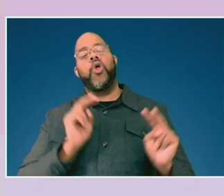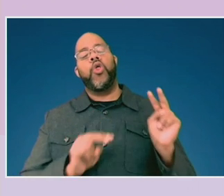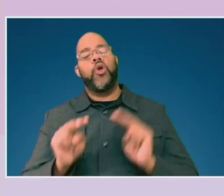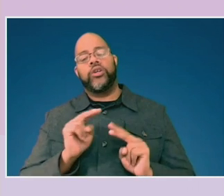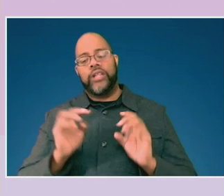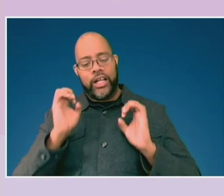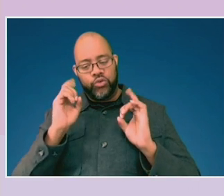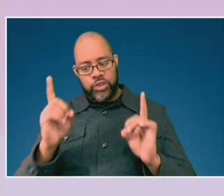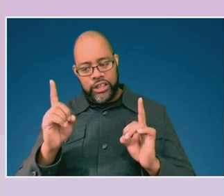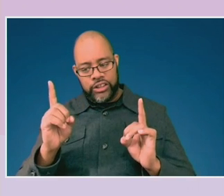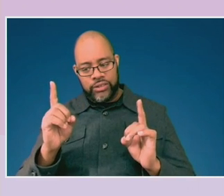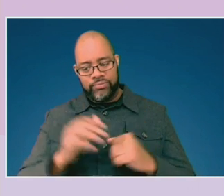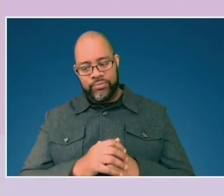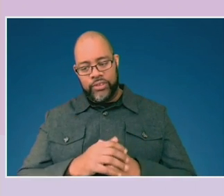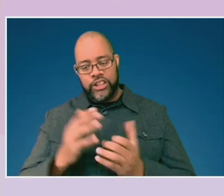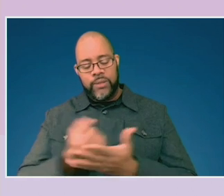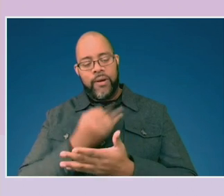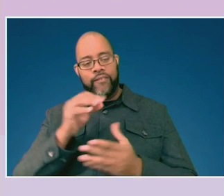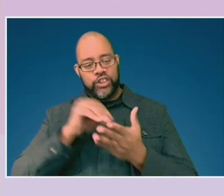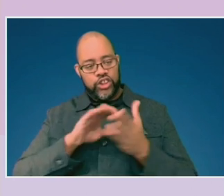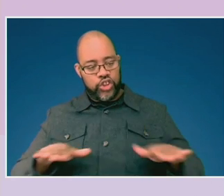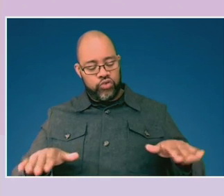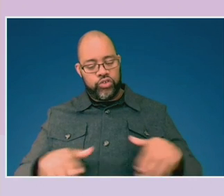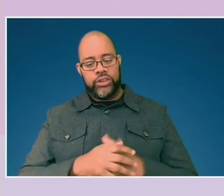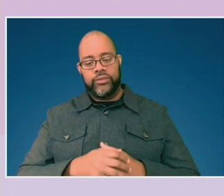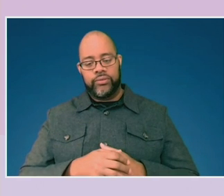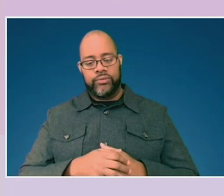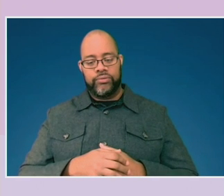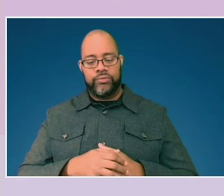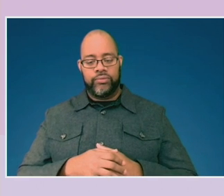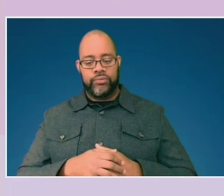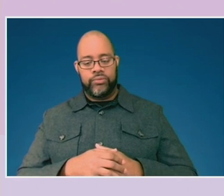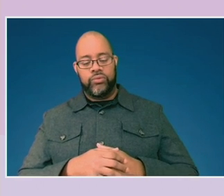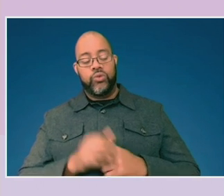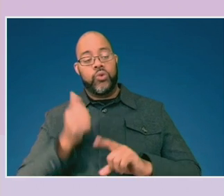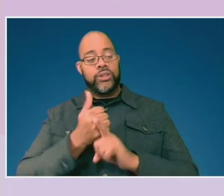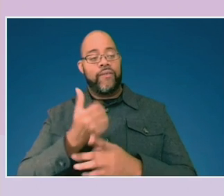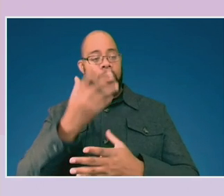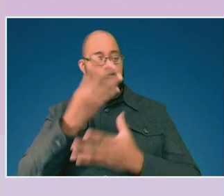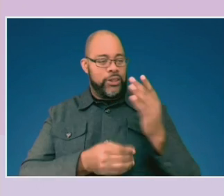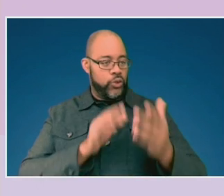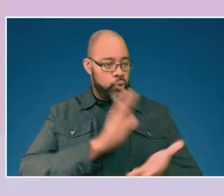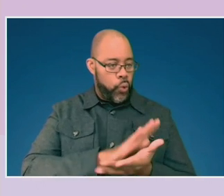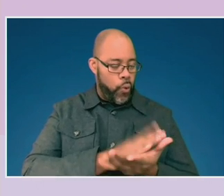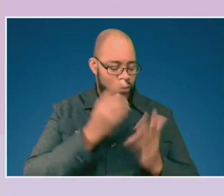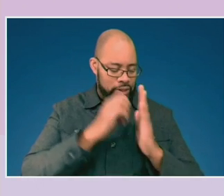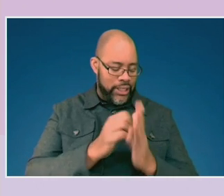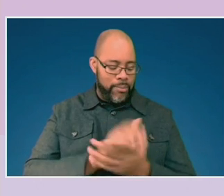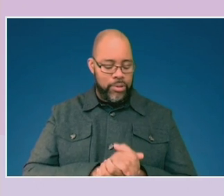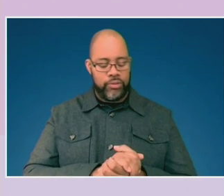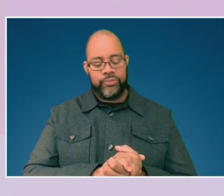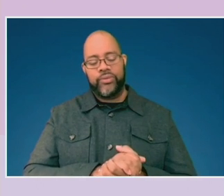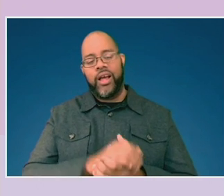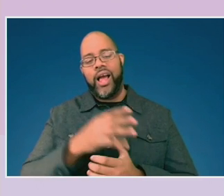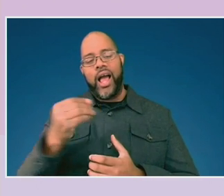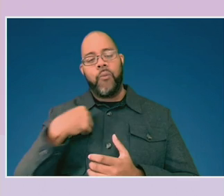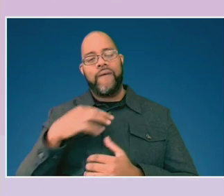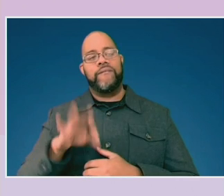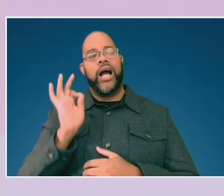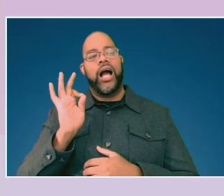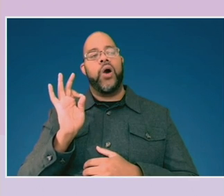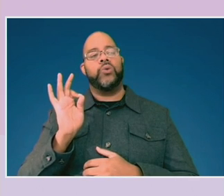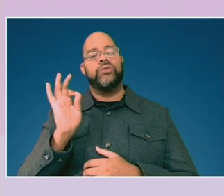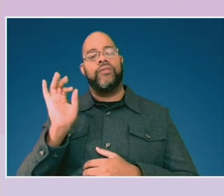educational achievement of children who were missing school, for example, and we found that those